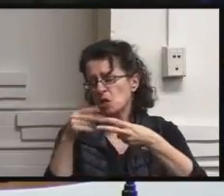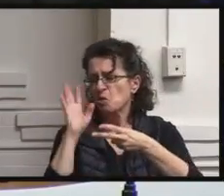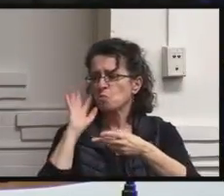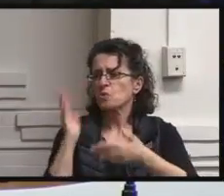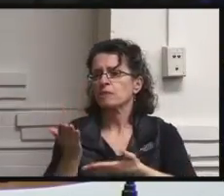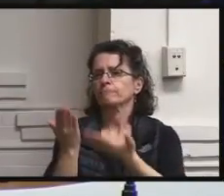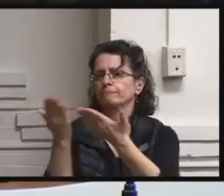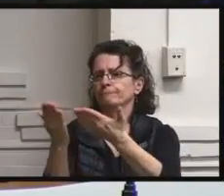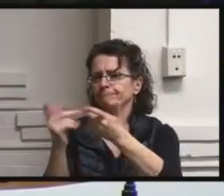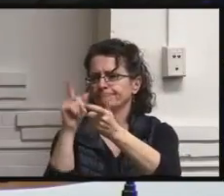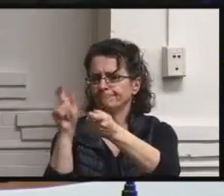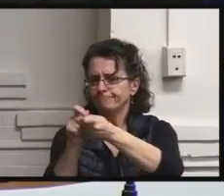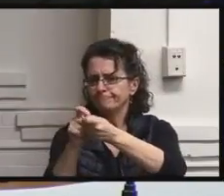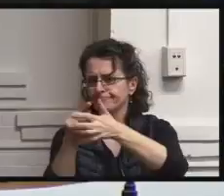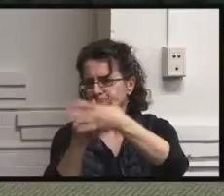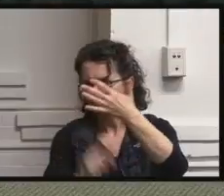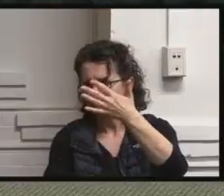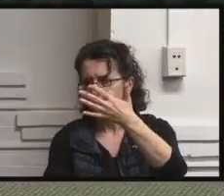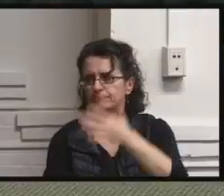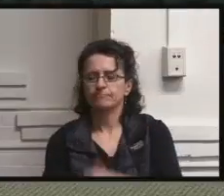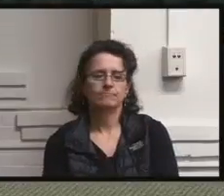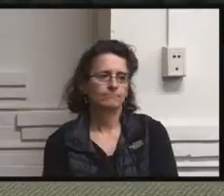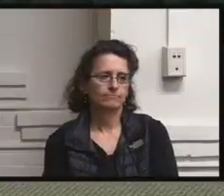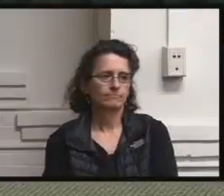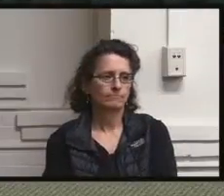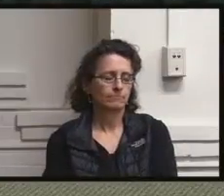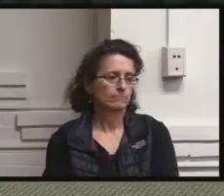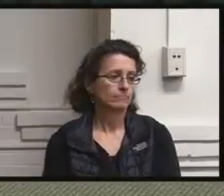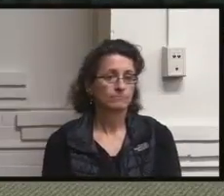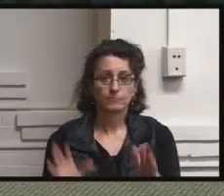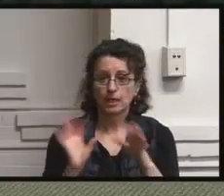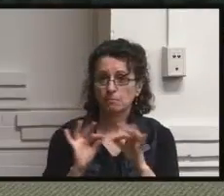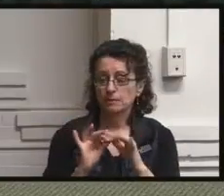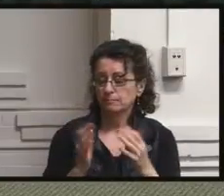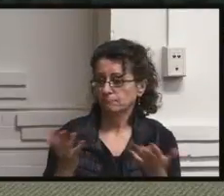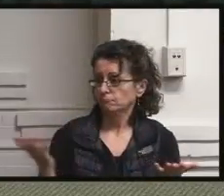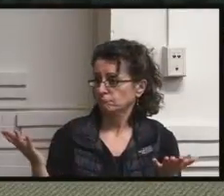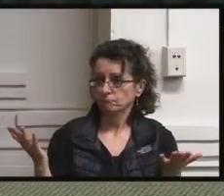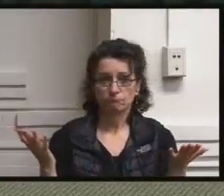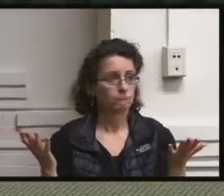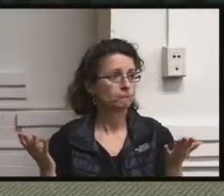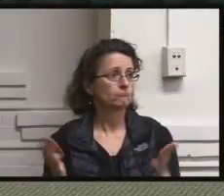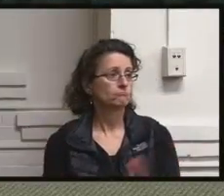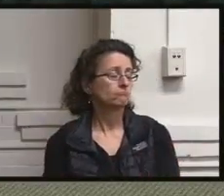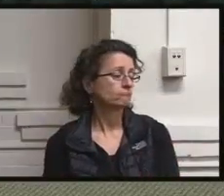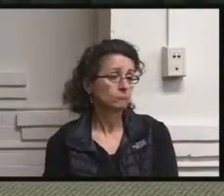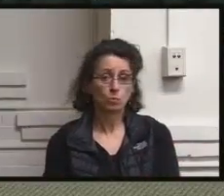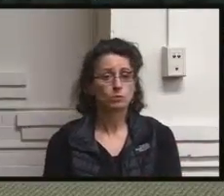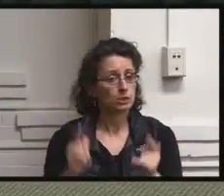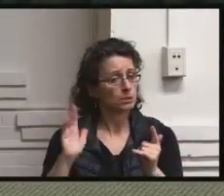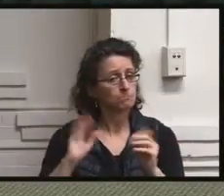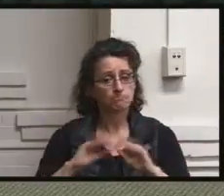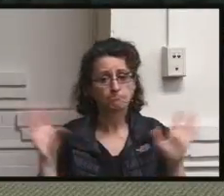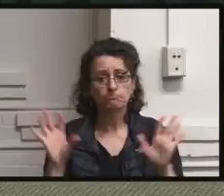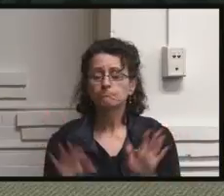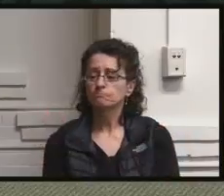formal consideration. Comments from anybody on the board? He said it all.